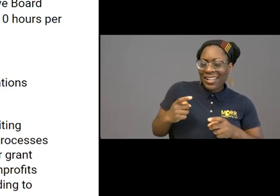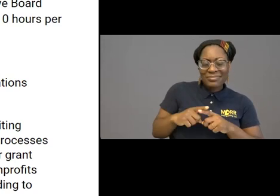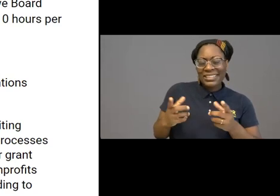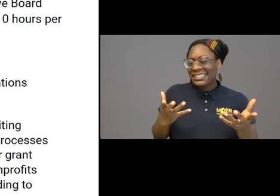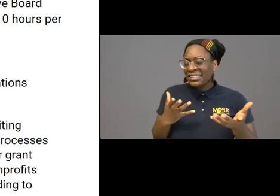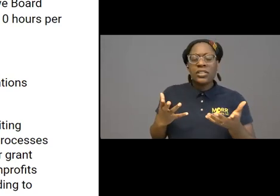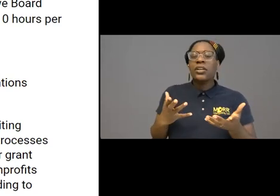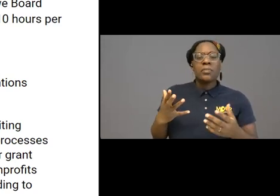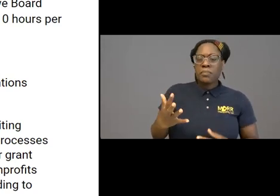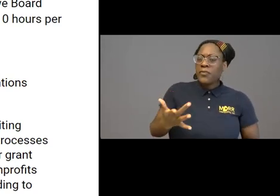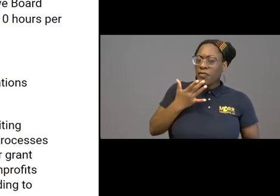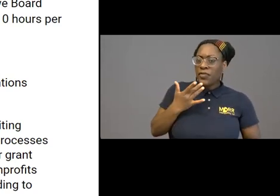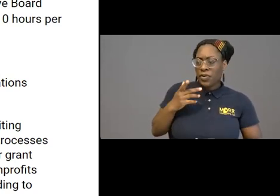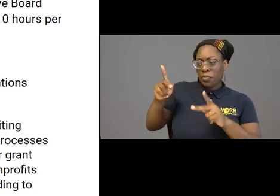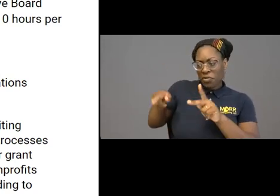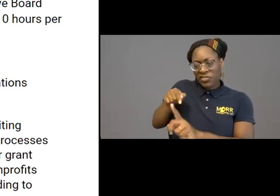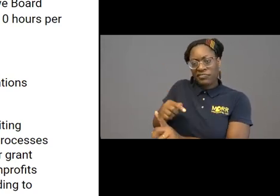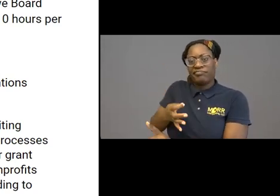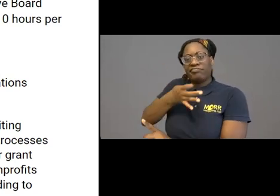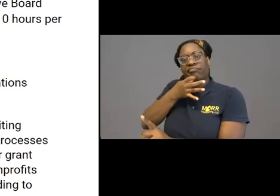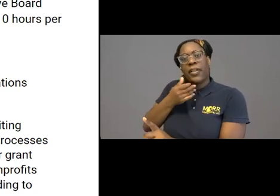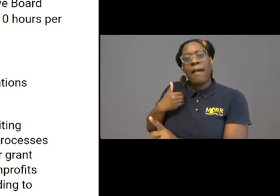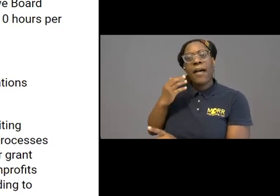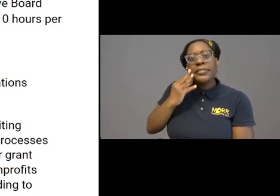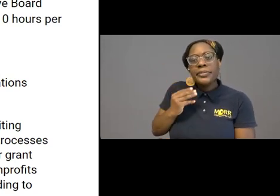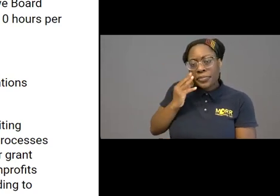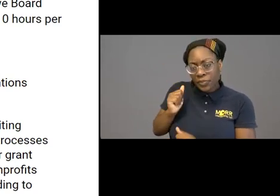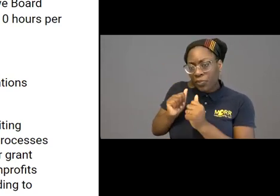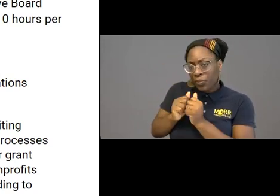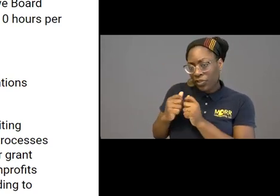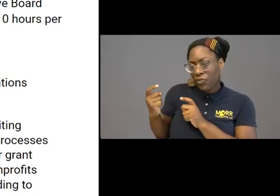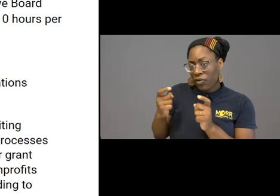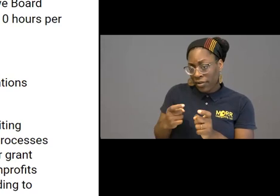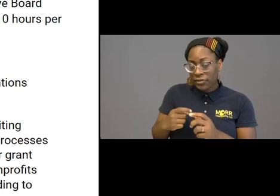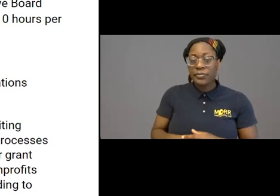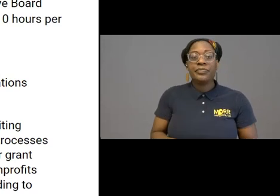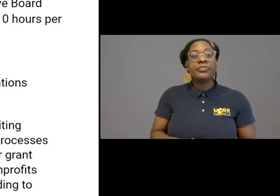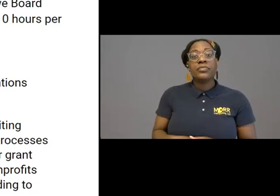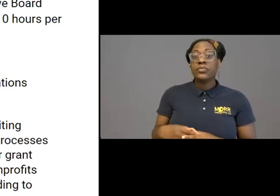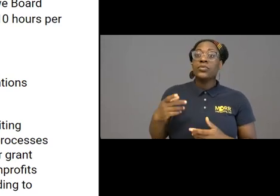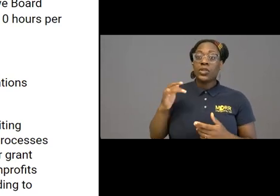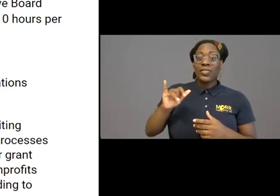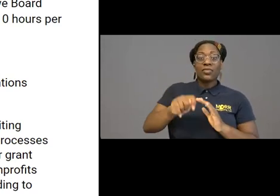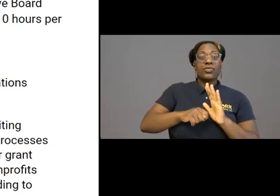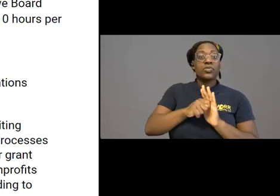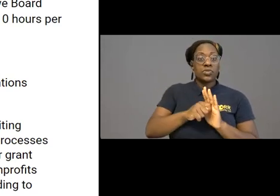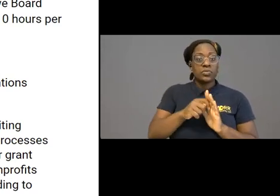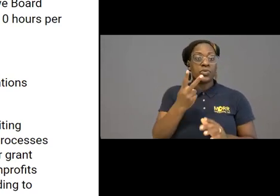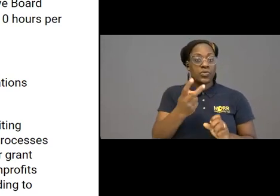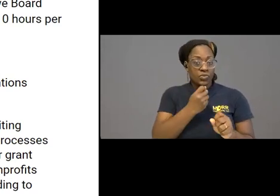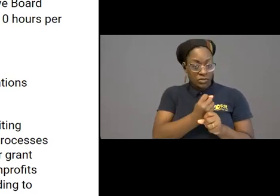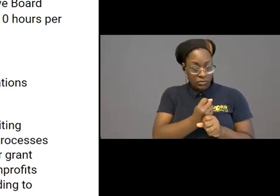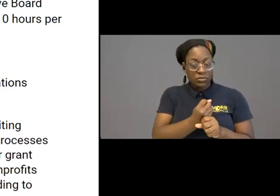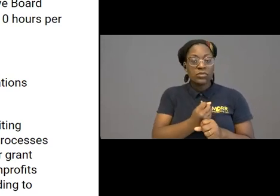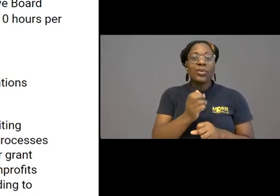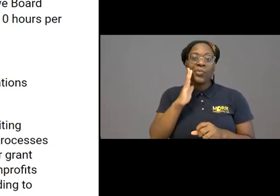There's one opening for the grants coordinator. It's a 2-year term that will start this January. There'll be a voting member of